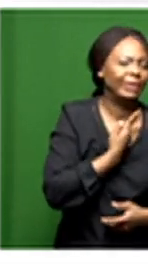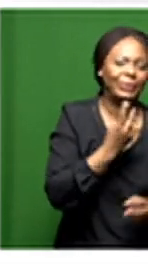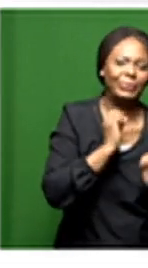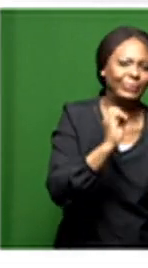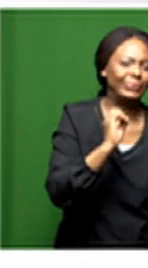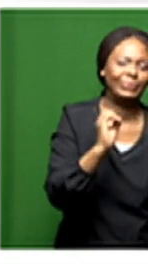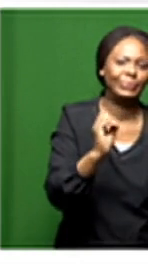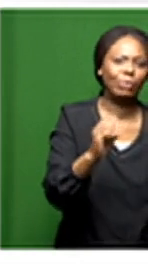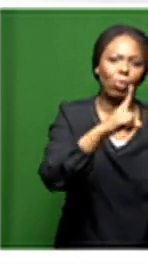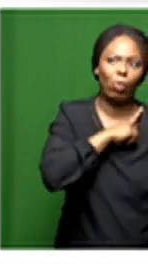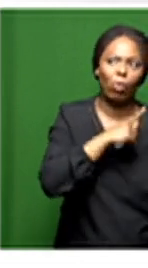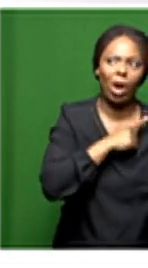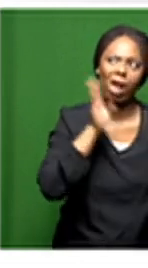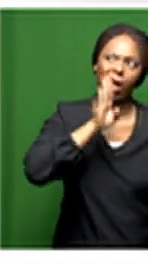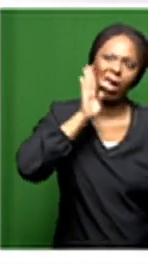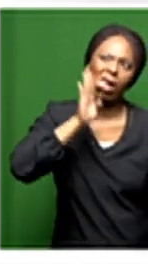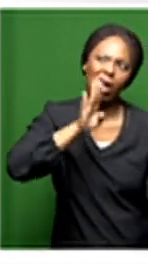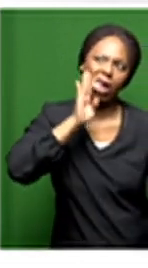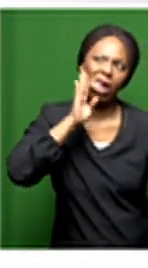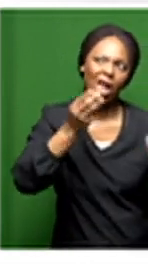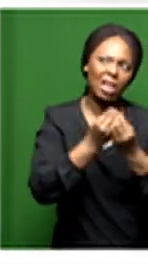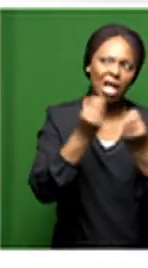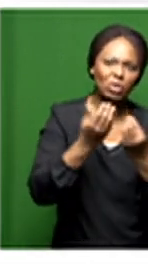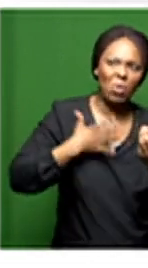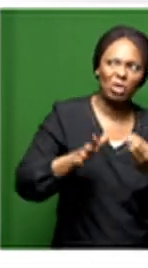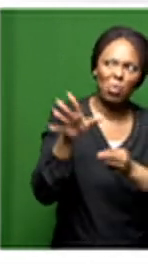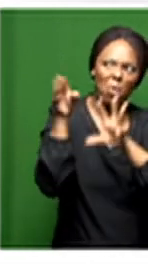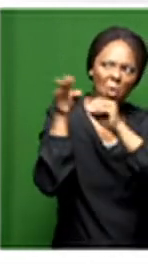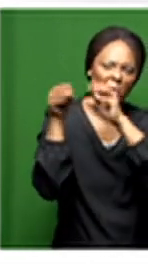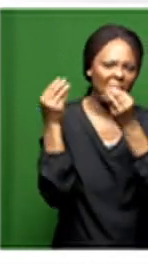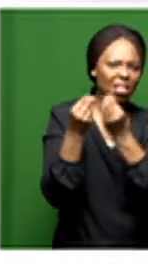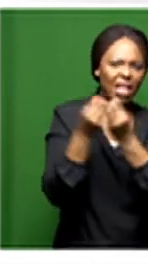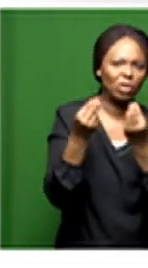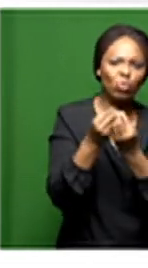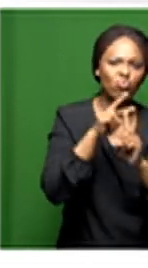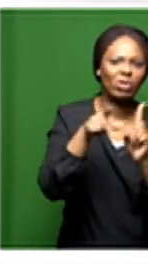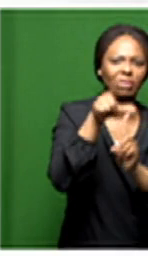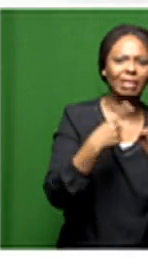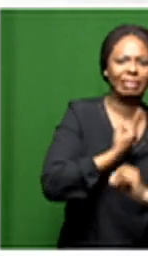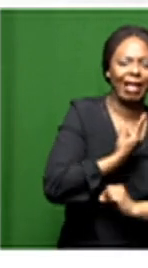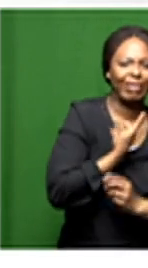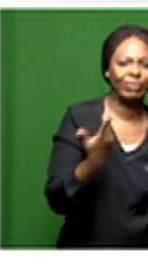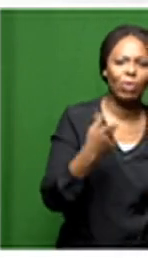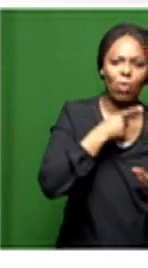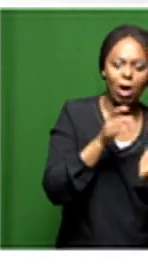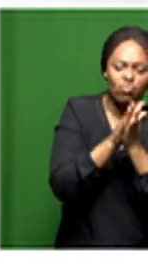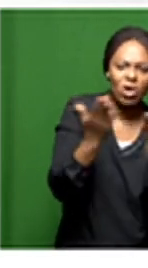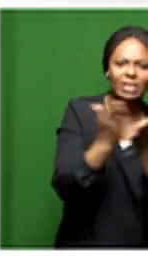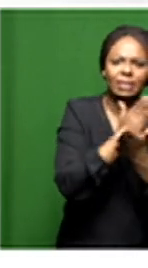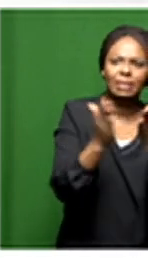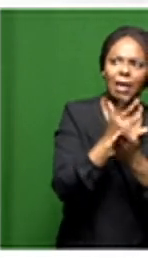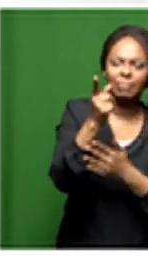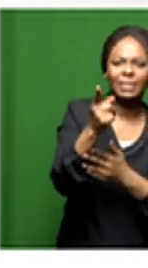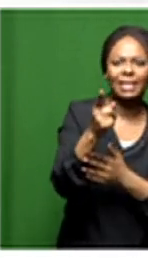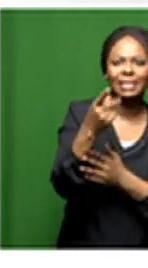dreams that are not realistic. And I actually talk about at the end of the book about some of our stars. I call